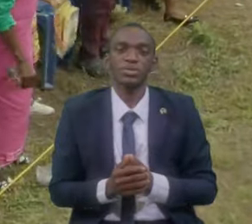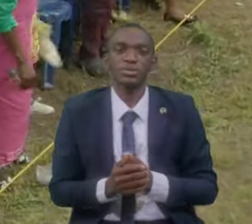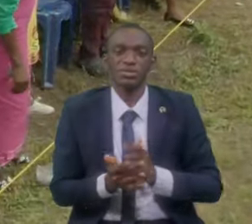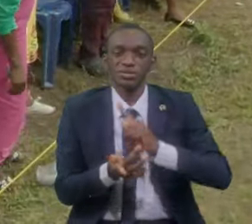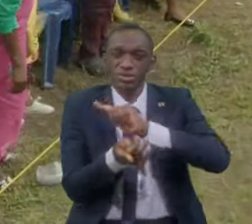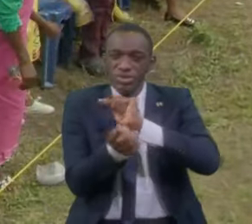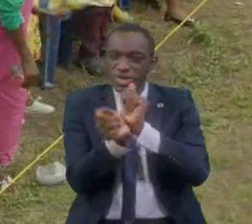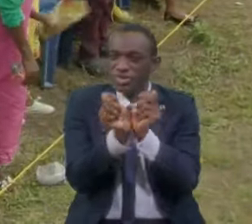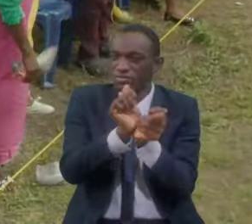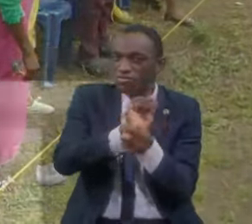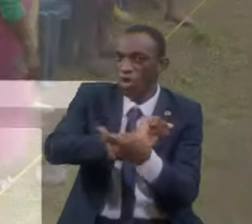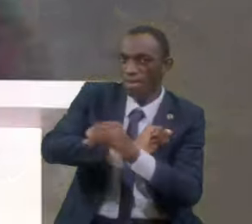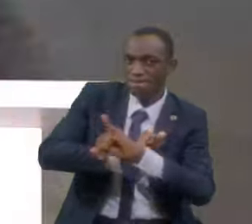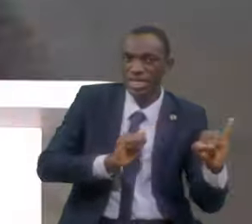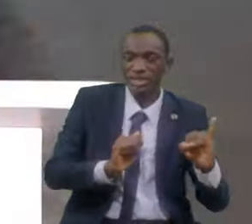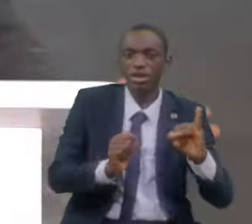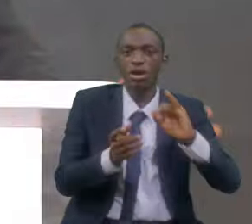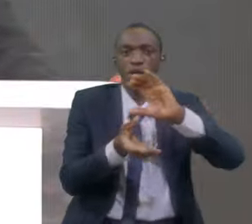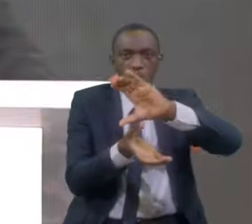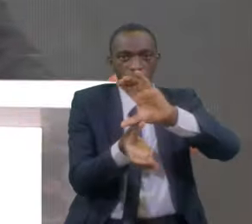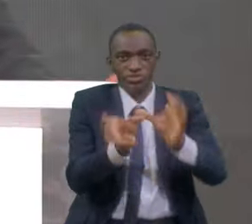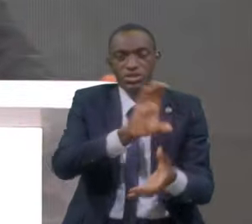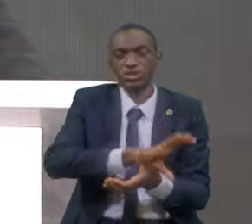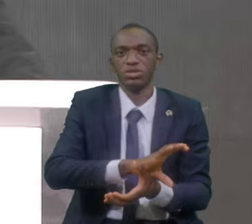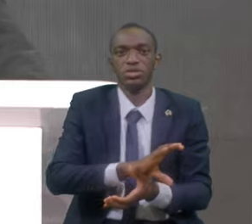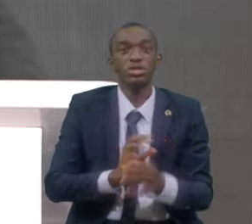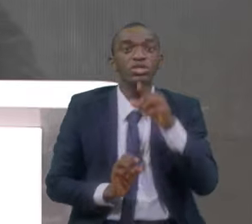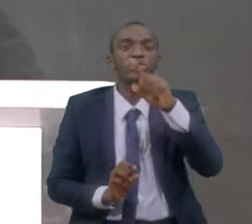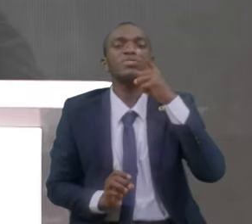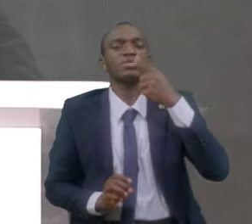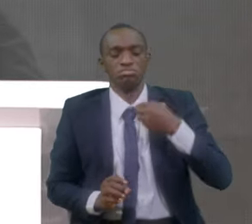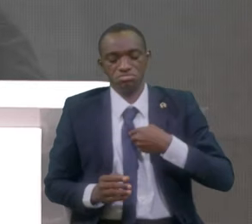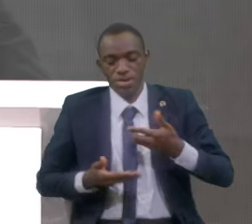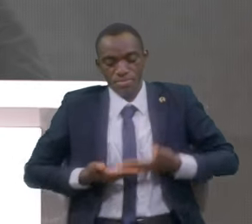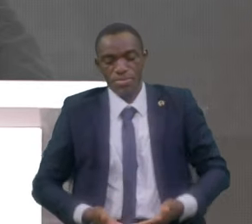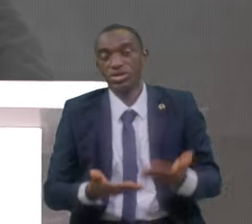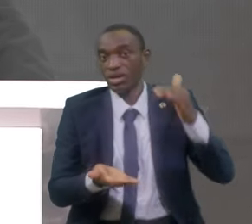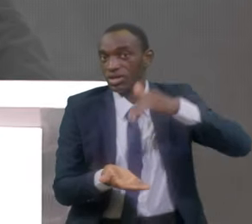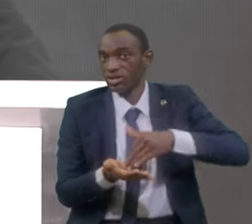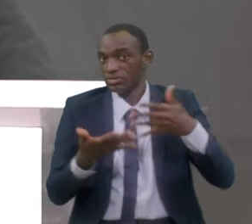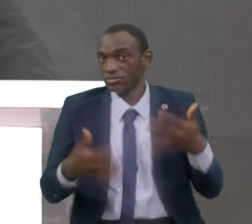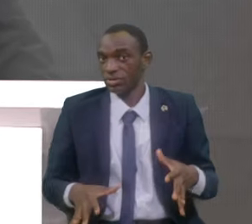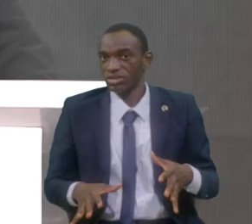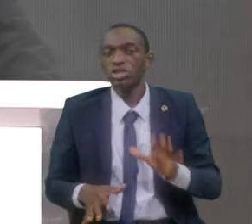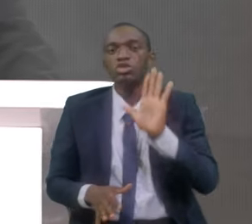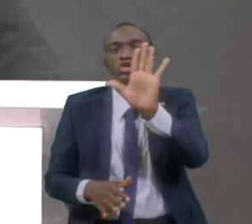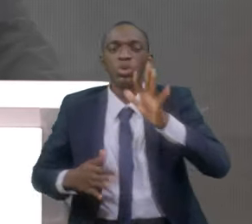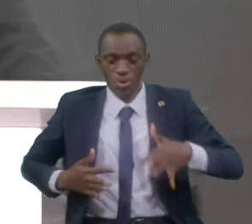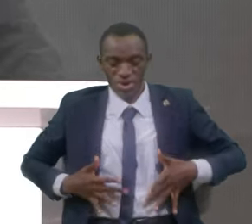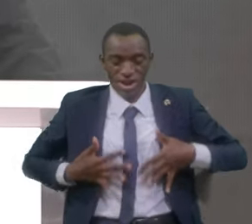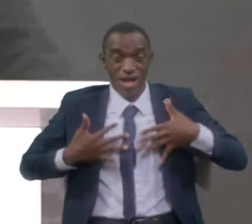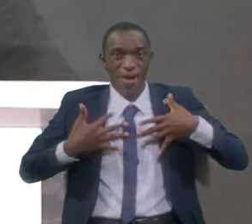Transforming conversion. If you say you are born again, your life must